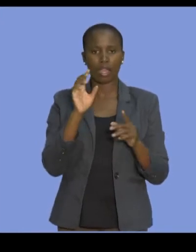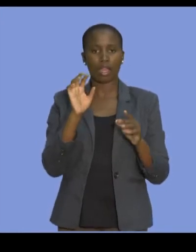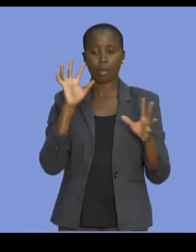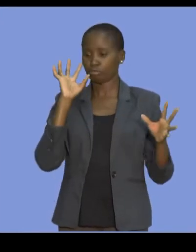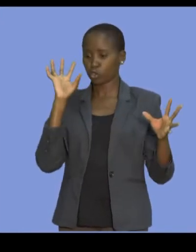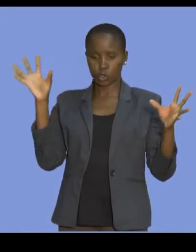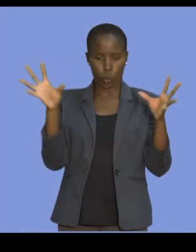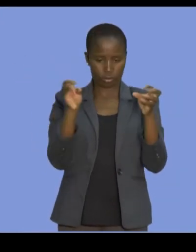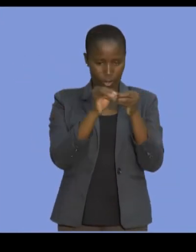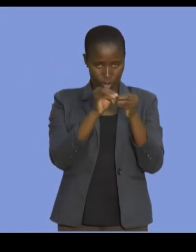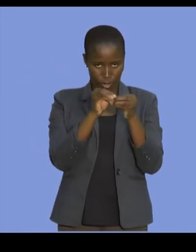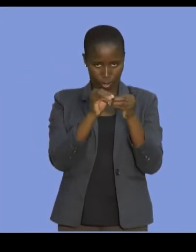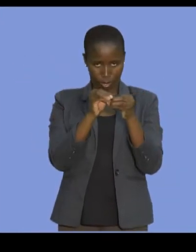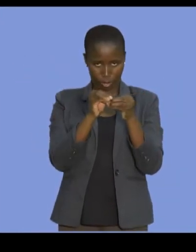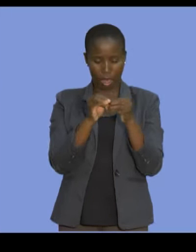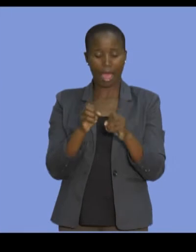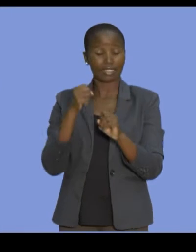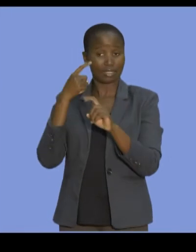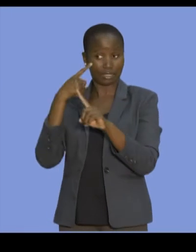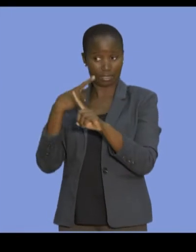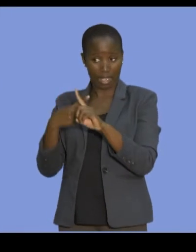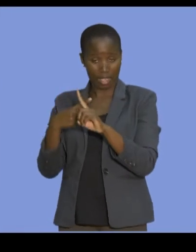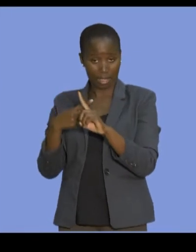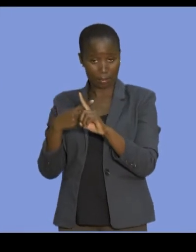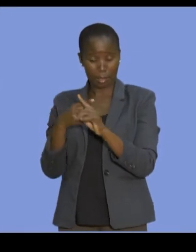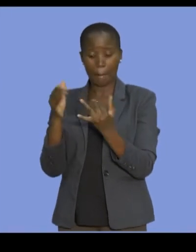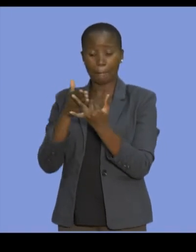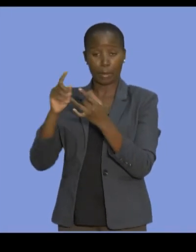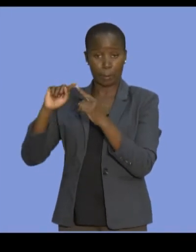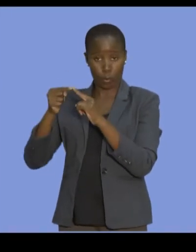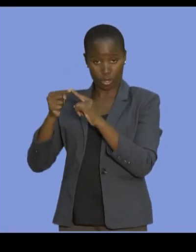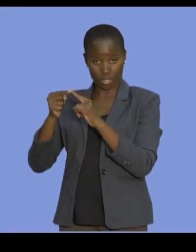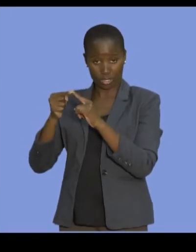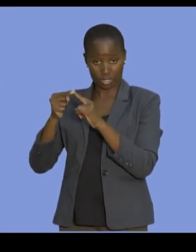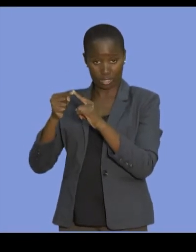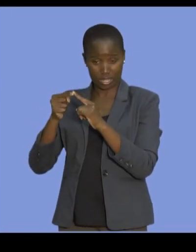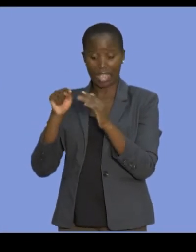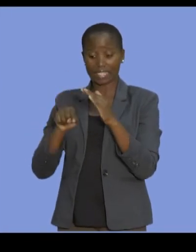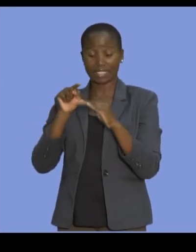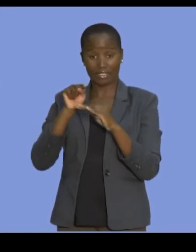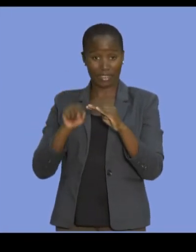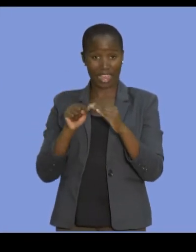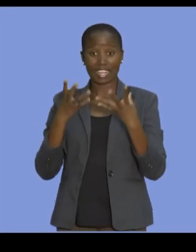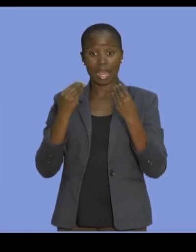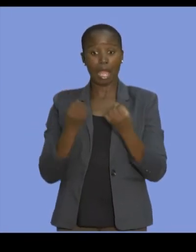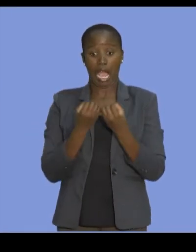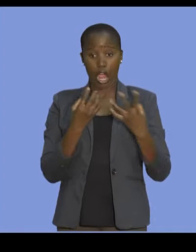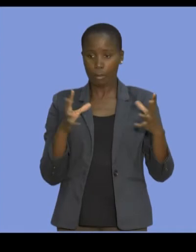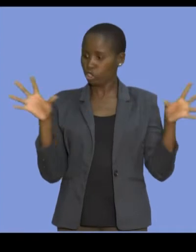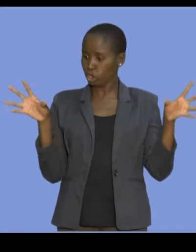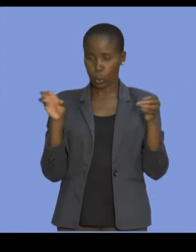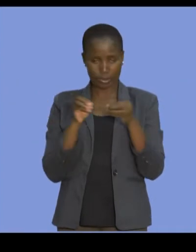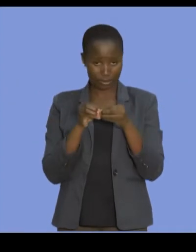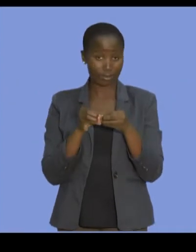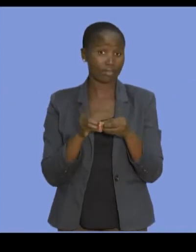midpoint divided by the total number of frequency. This sign, it just means